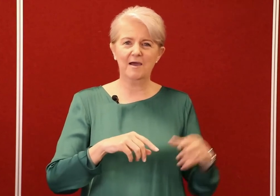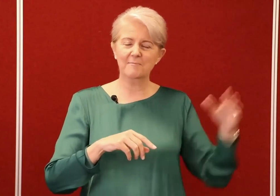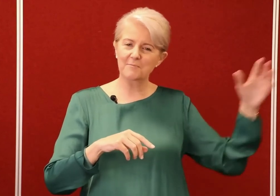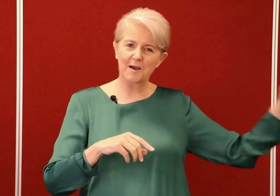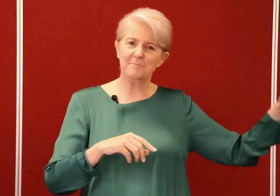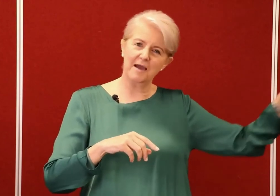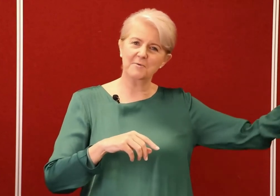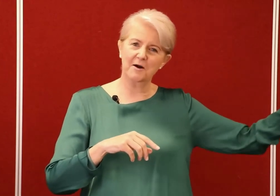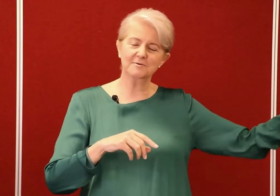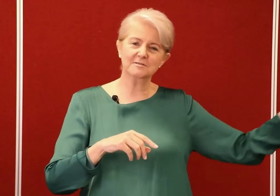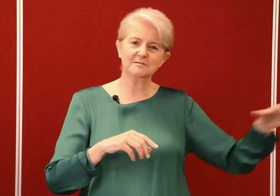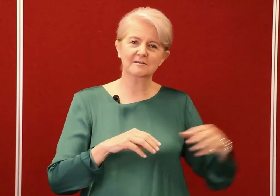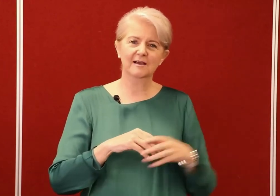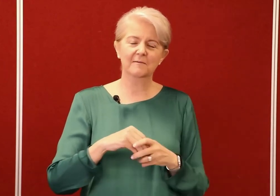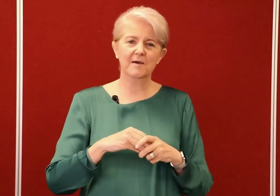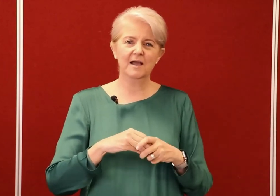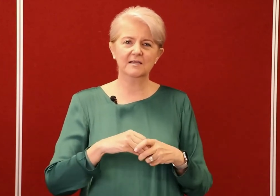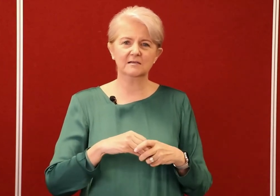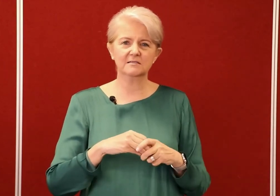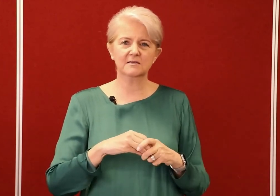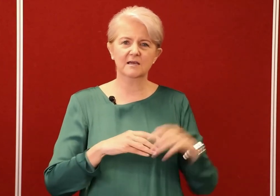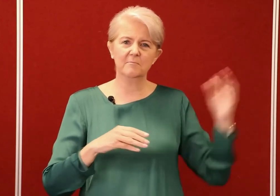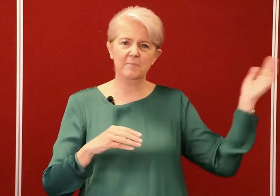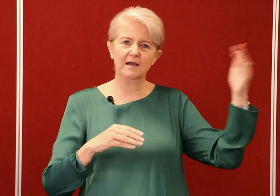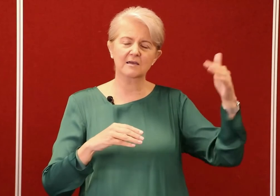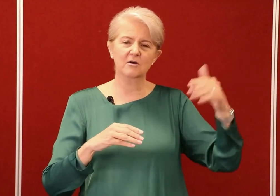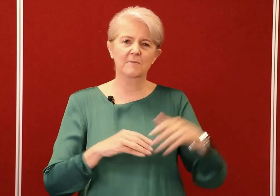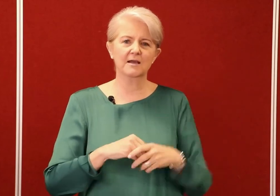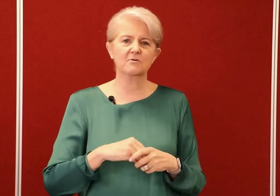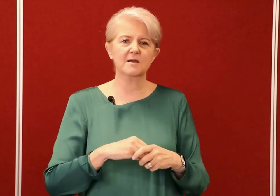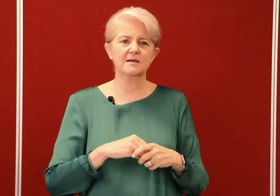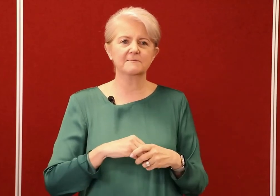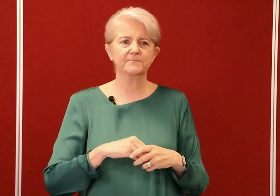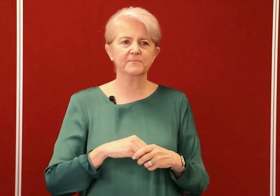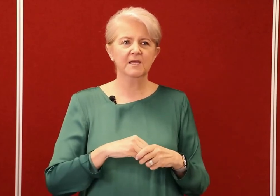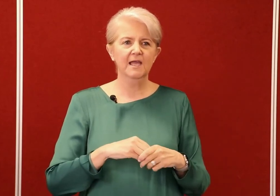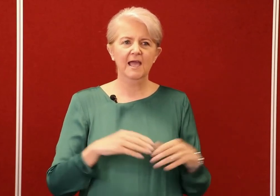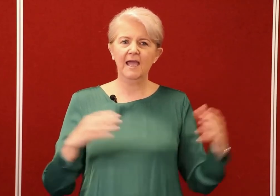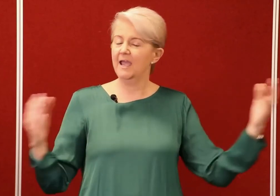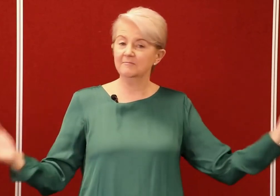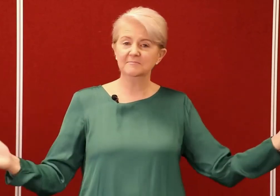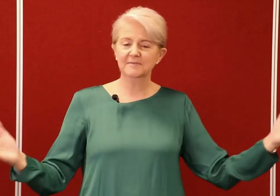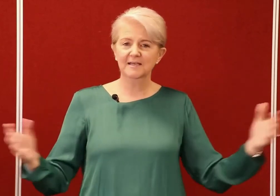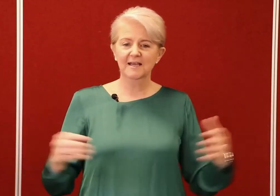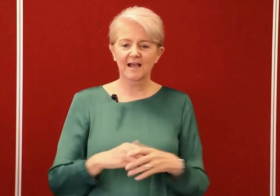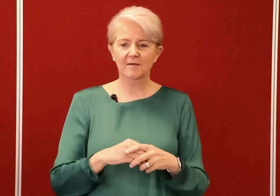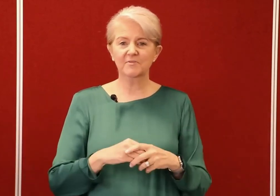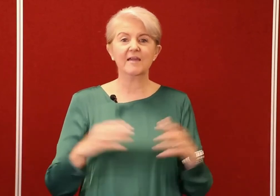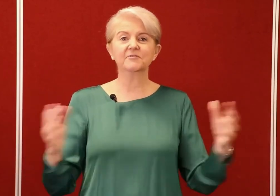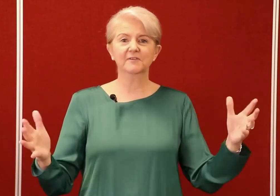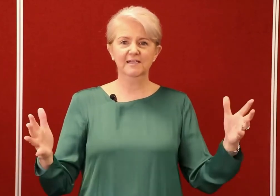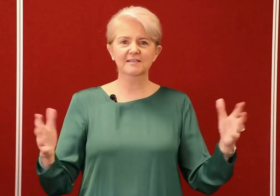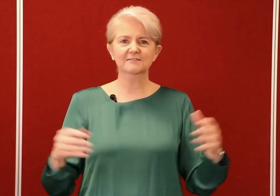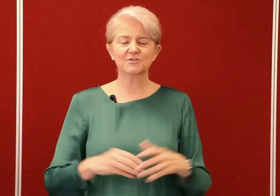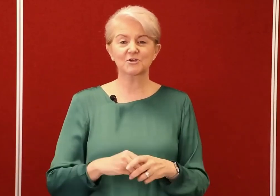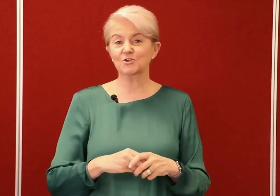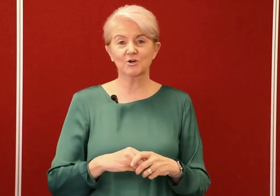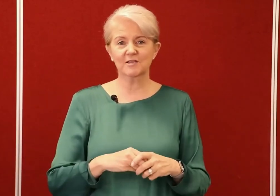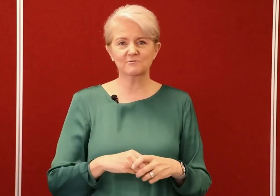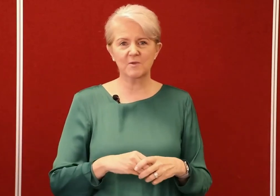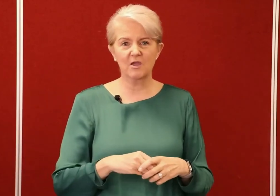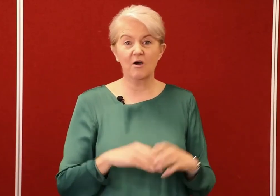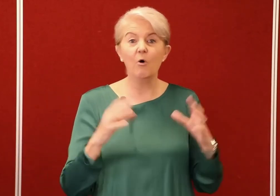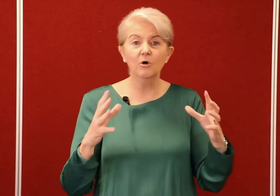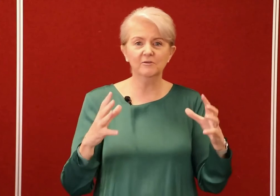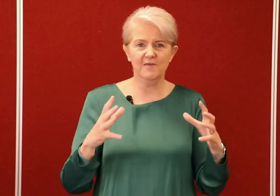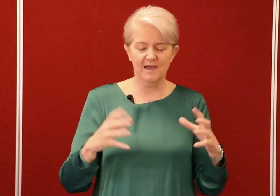thought about way back when I was a youngster embarking on my career. And thankfully, St. John